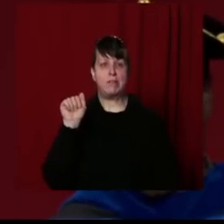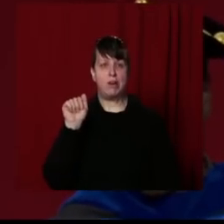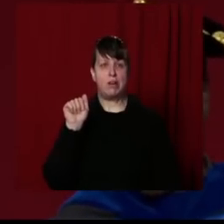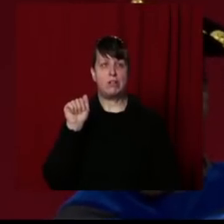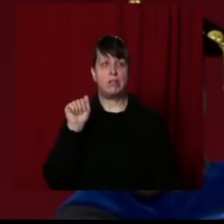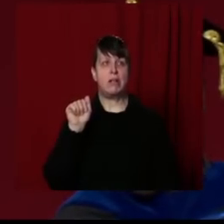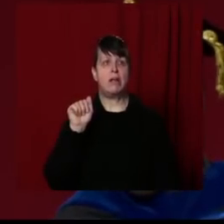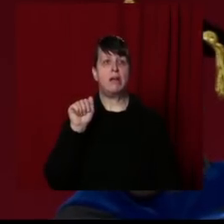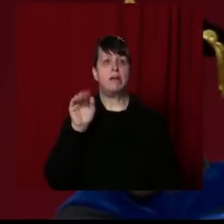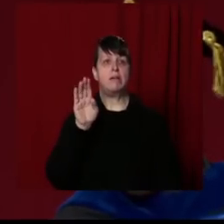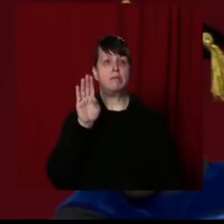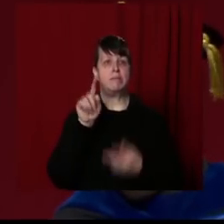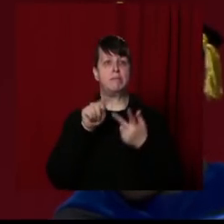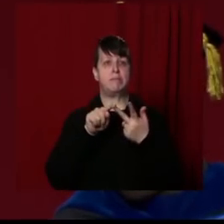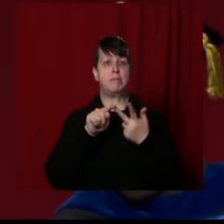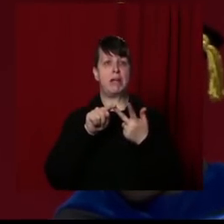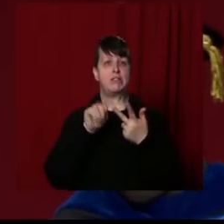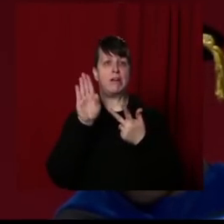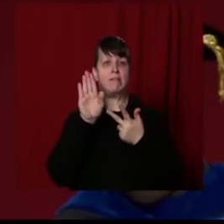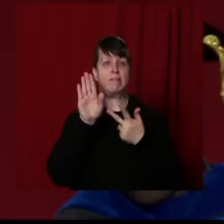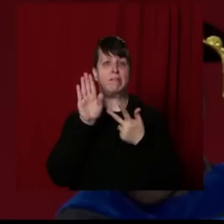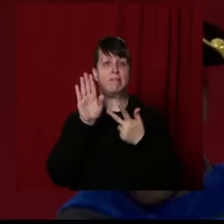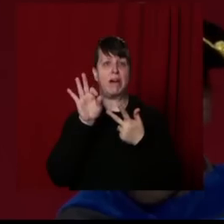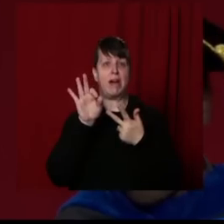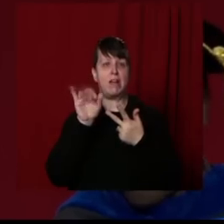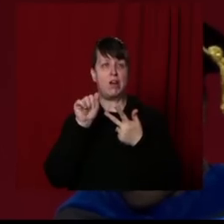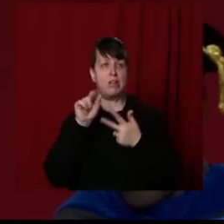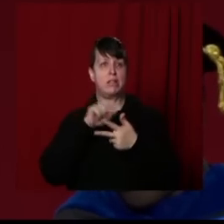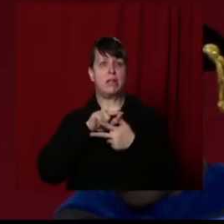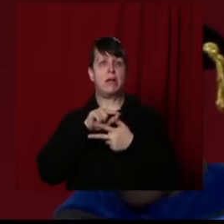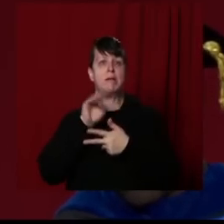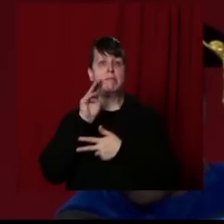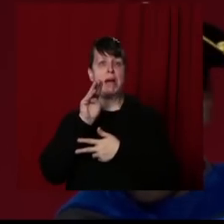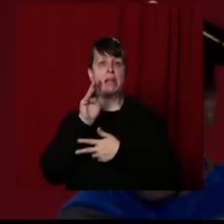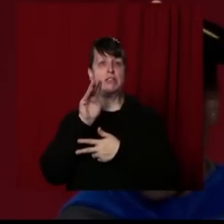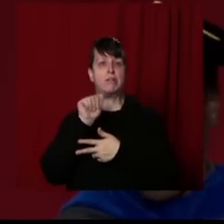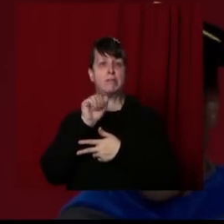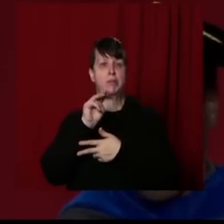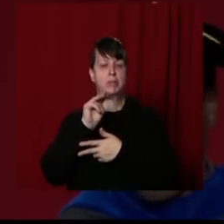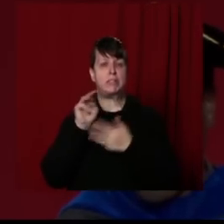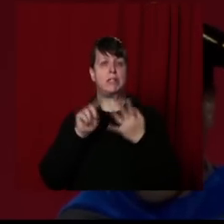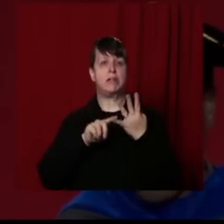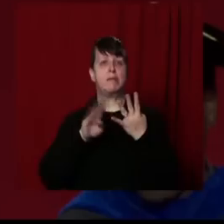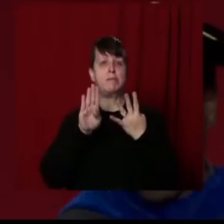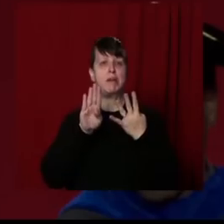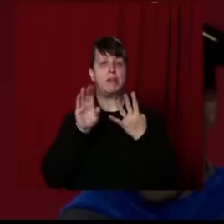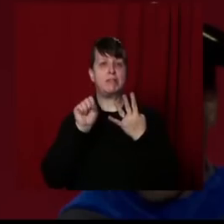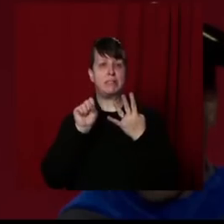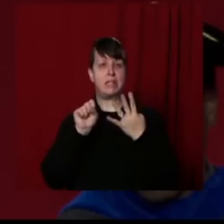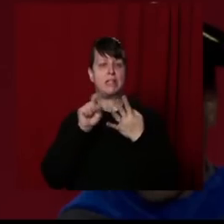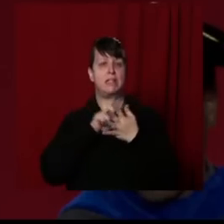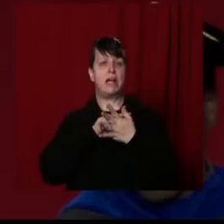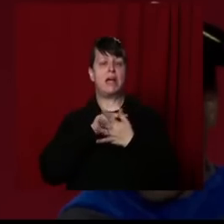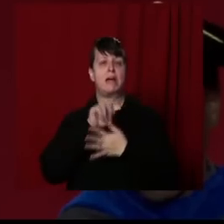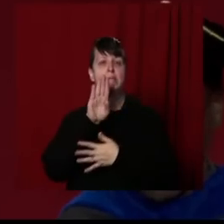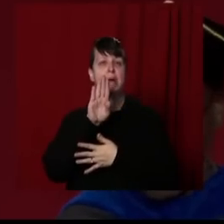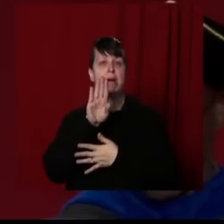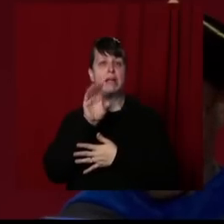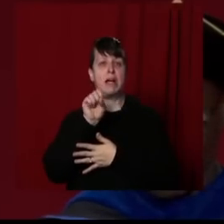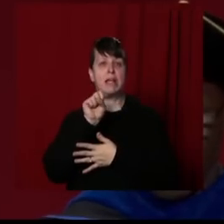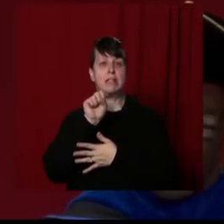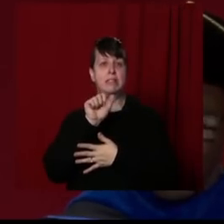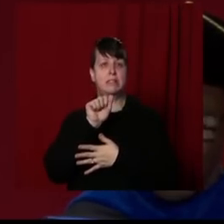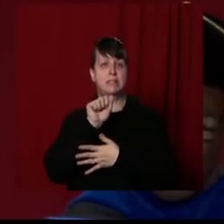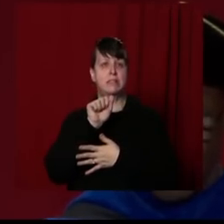Bachelor of Fine Arts, Bachelor of Music, Bachelor of Science, and Bachelor of Social Work are